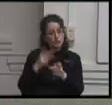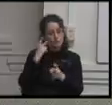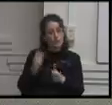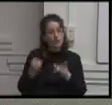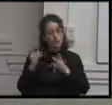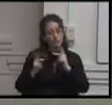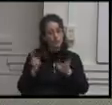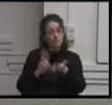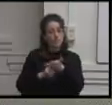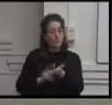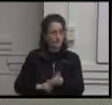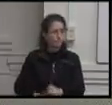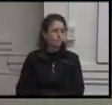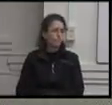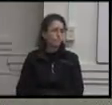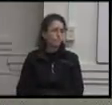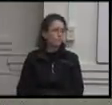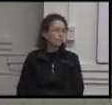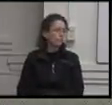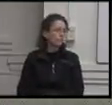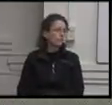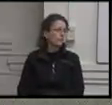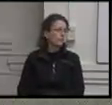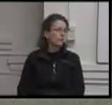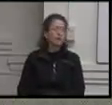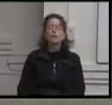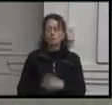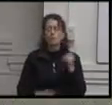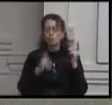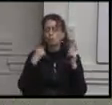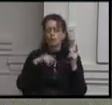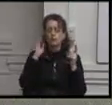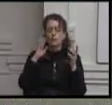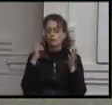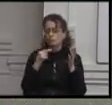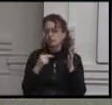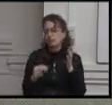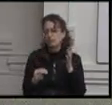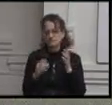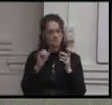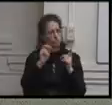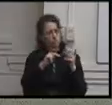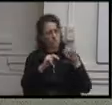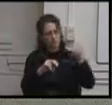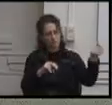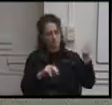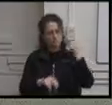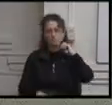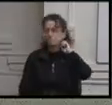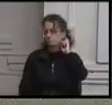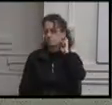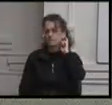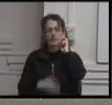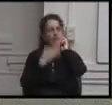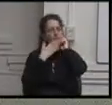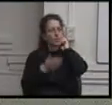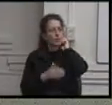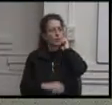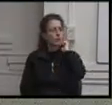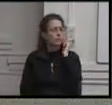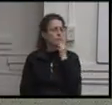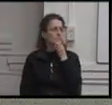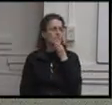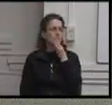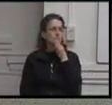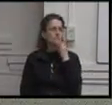them. We'll take them, Yeah, you can give them to us, we'll look through them, but Jan will Thank you. hold on to them. Thank you, Ms. Pickering. Can I just add